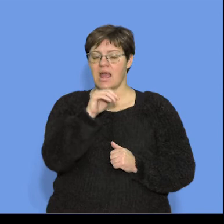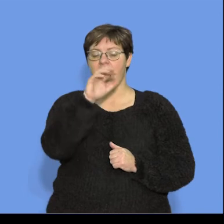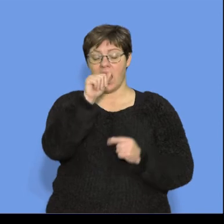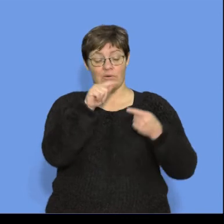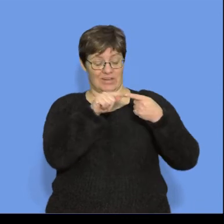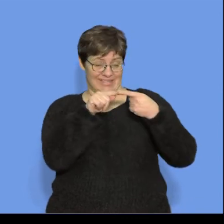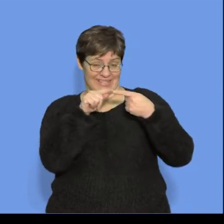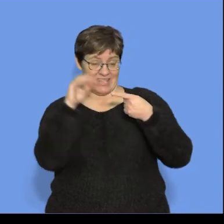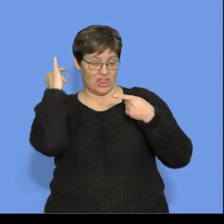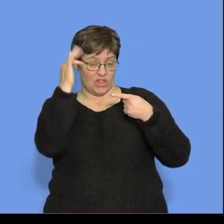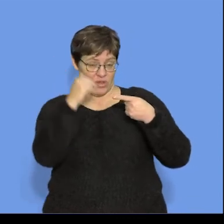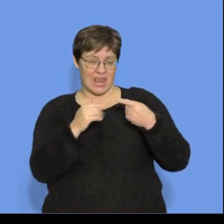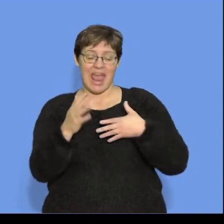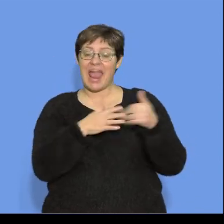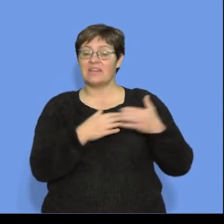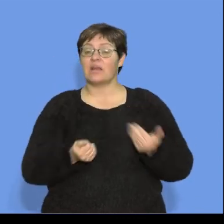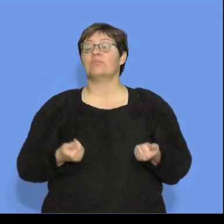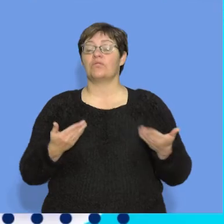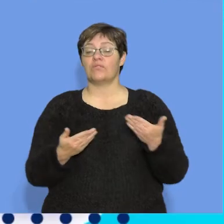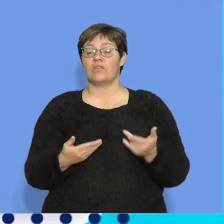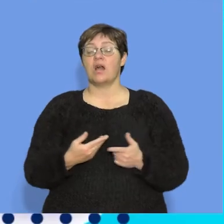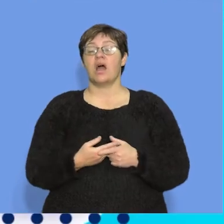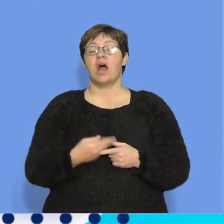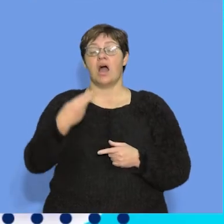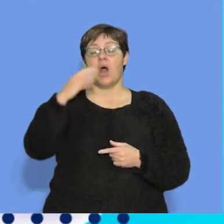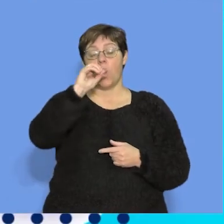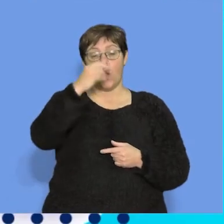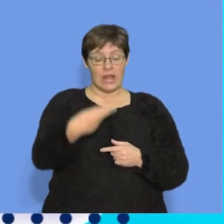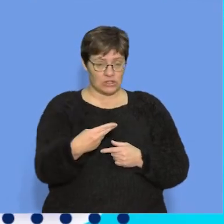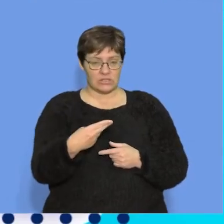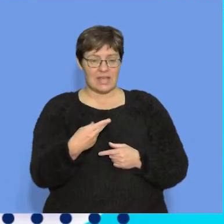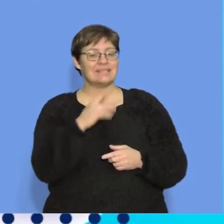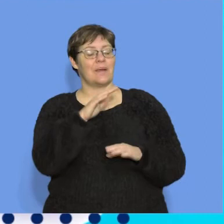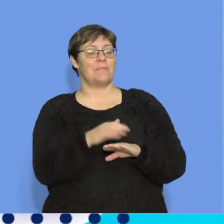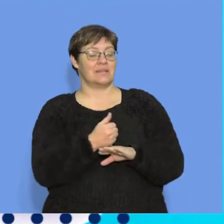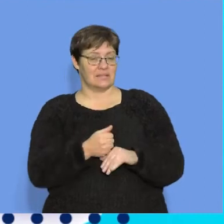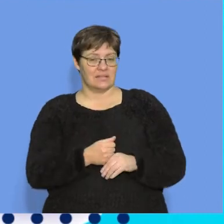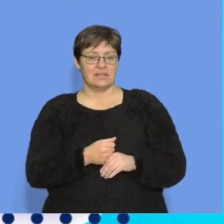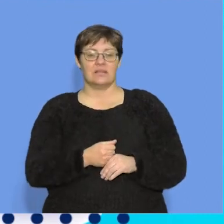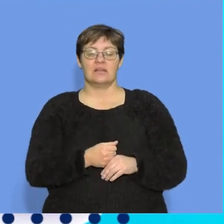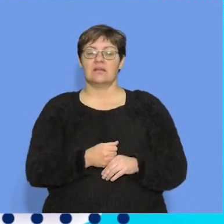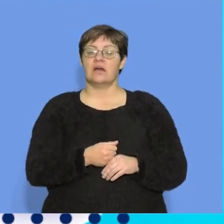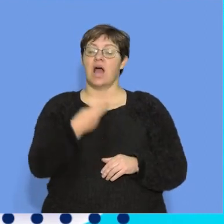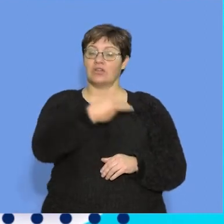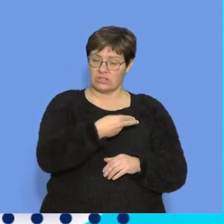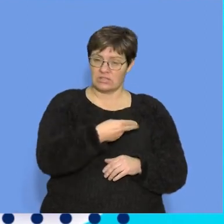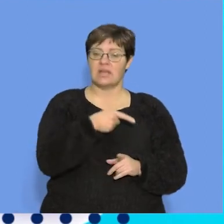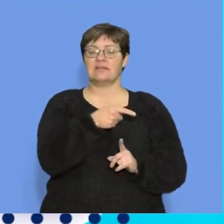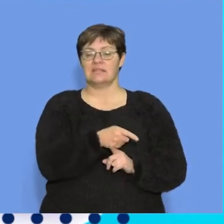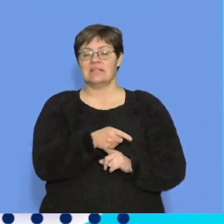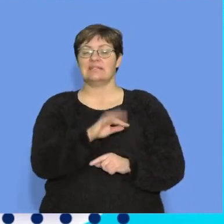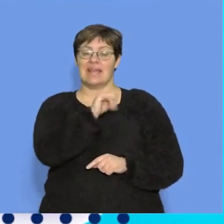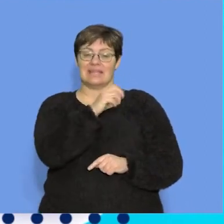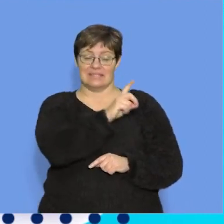theory. Anything that produces hydroxide ions is a base. Anything that produces hydrogen ions, when you dissolve it into